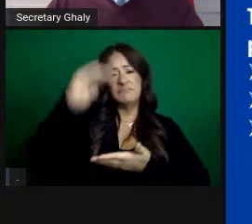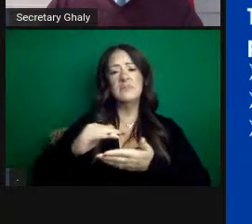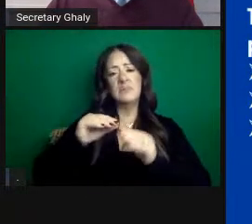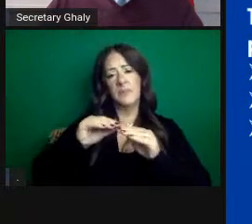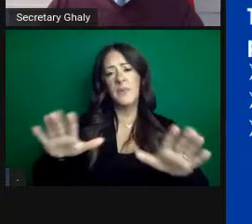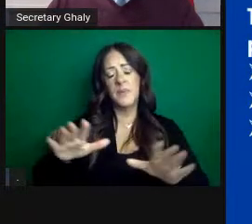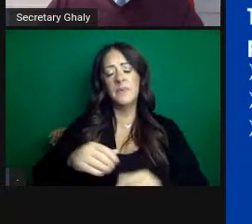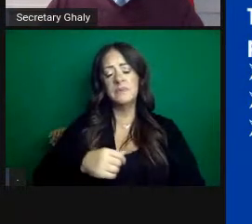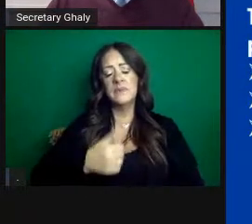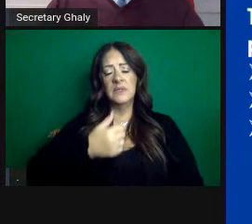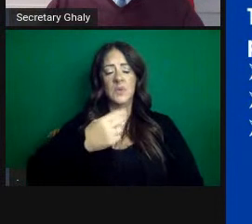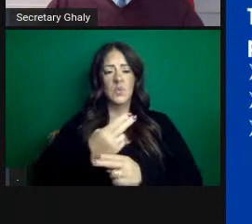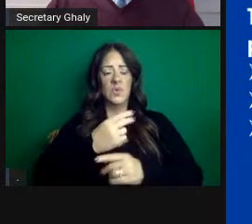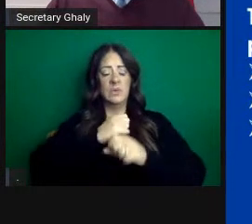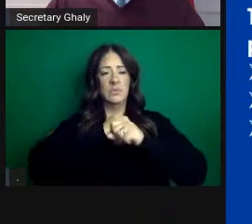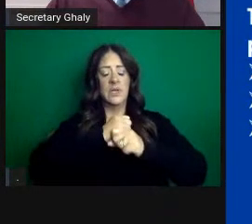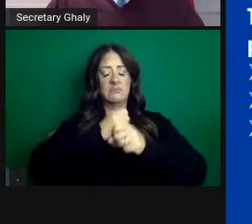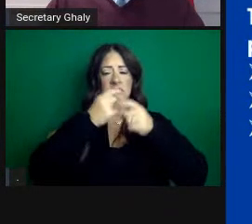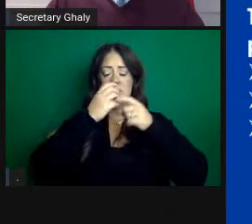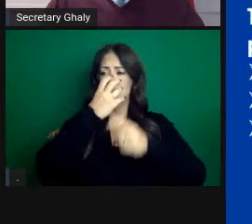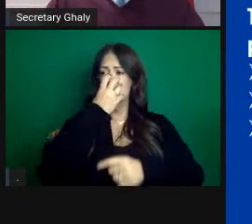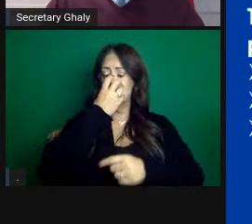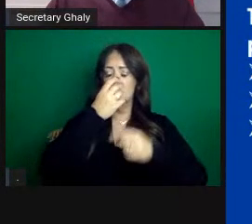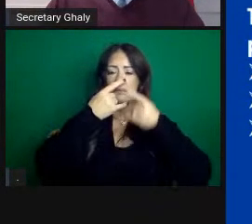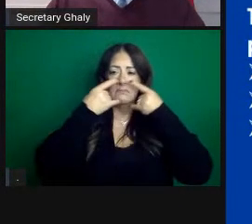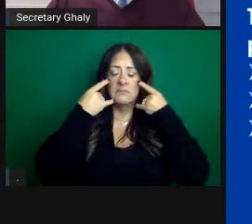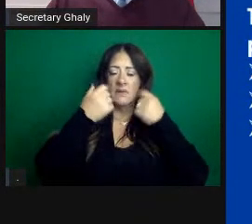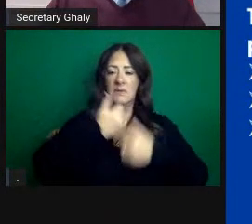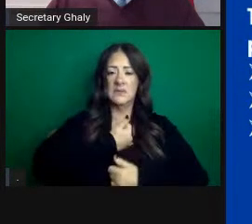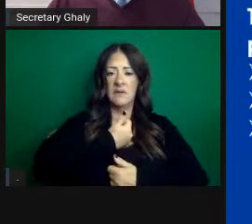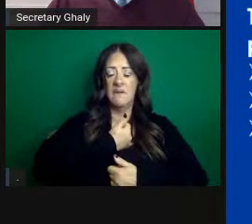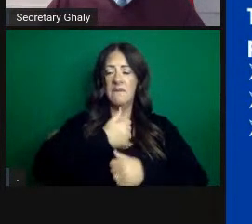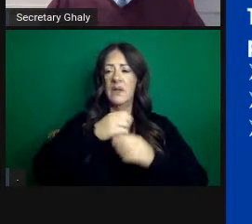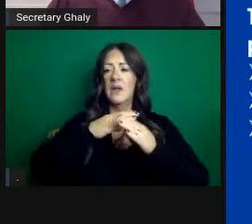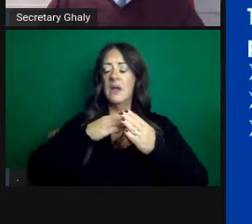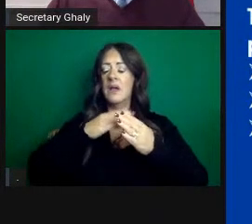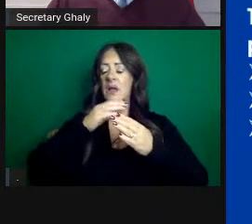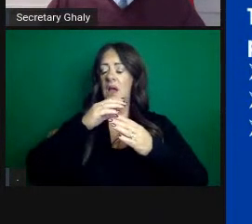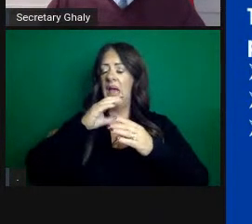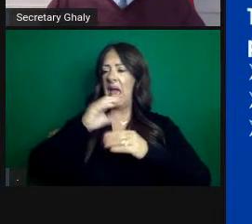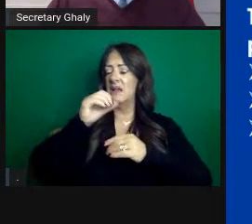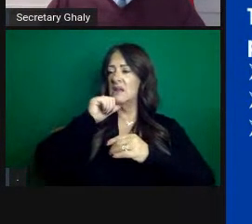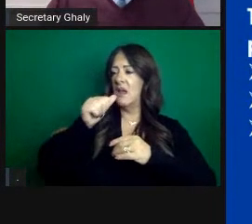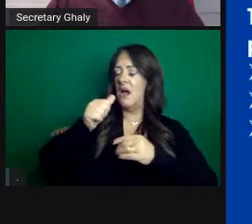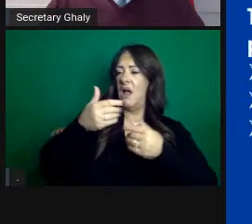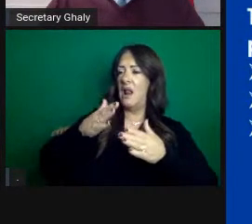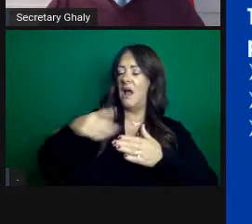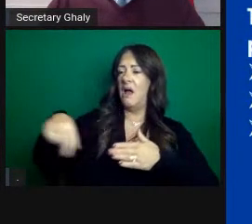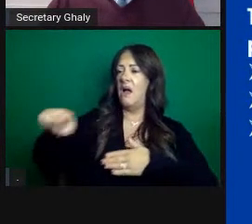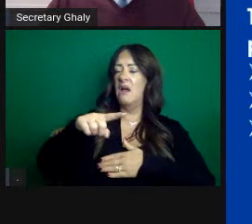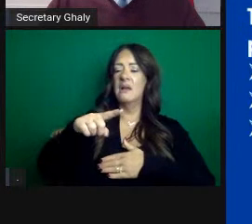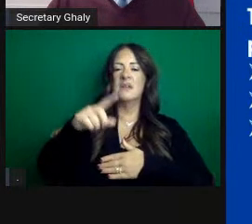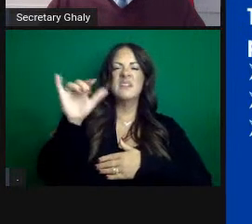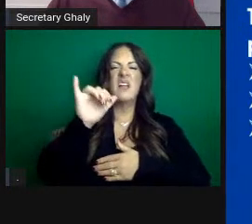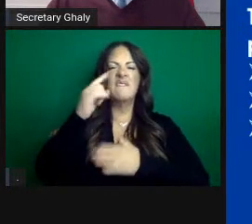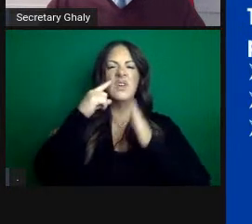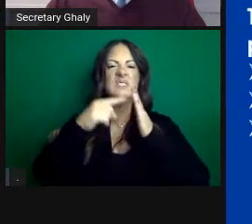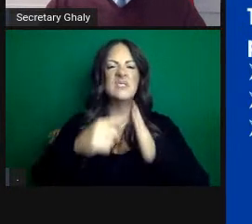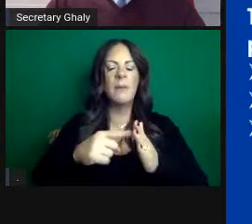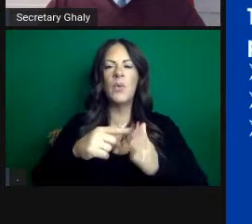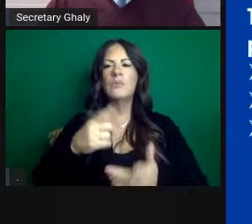as a wearer and others around us. And what they do is block or filter out the virus that's carried in